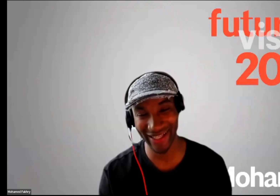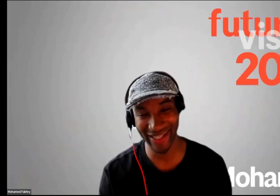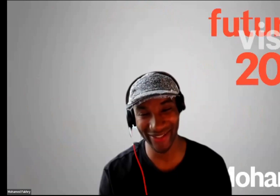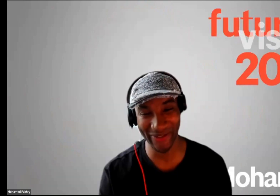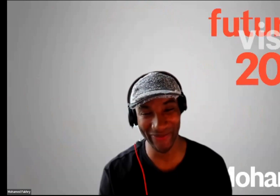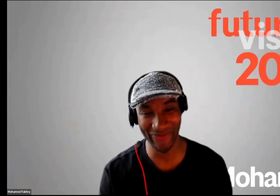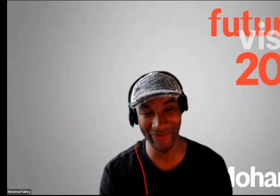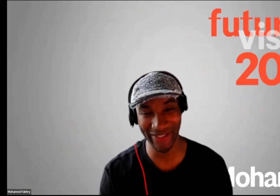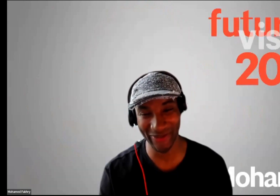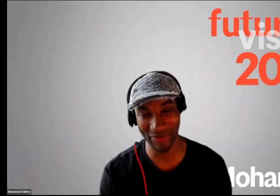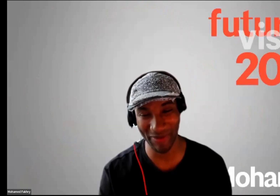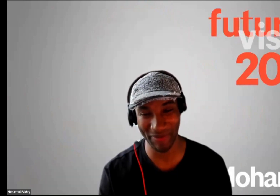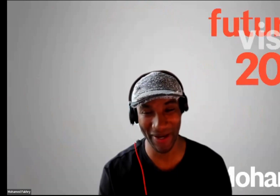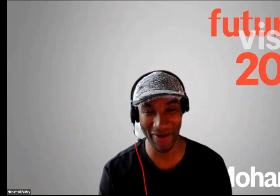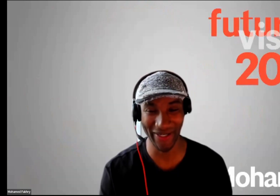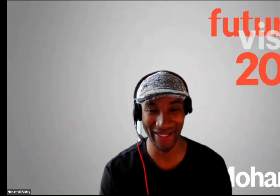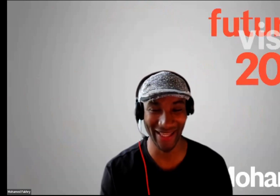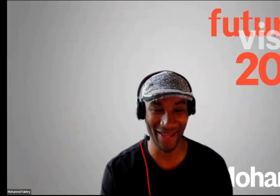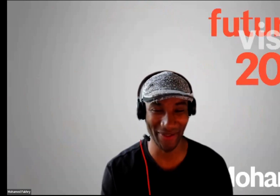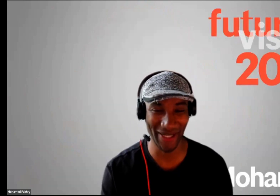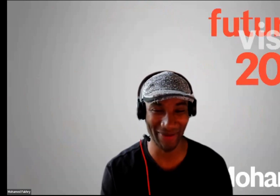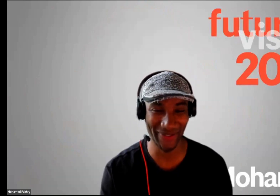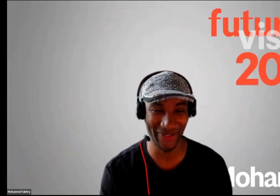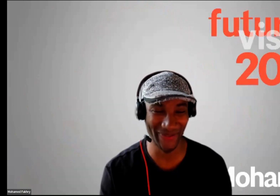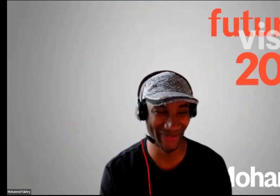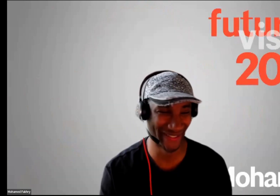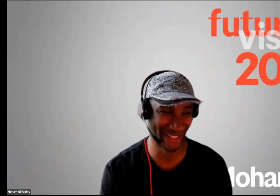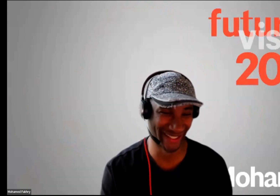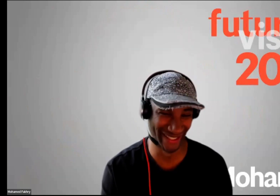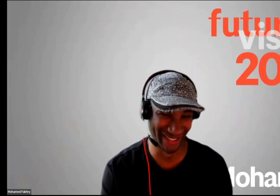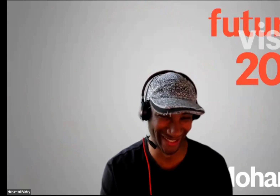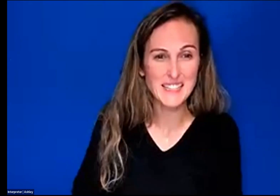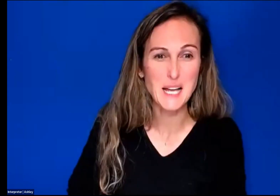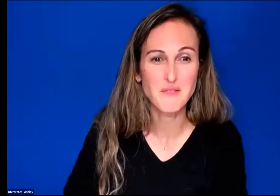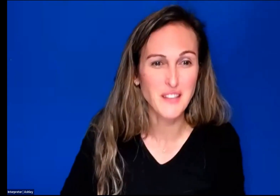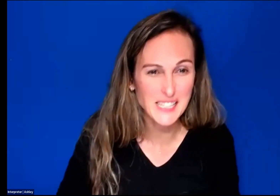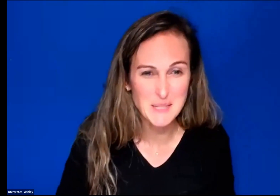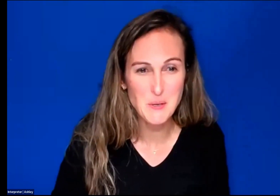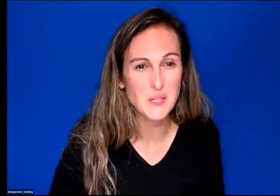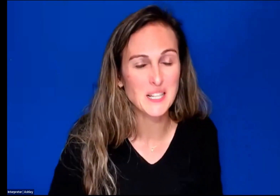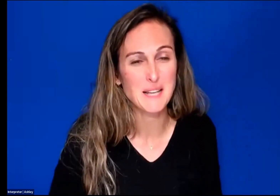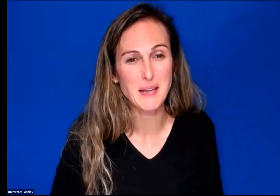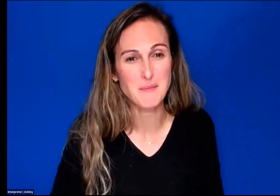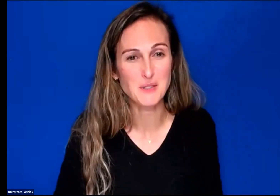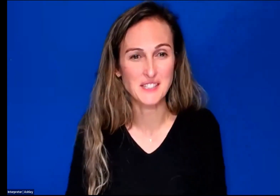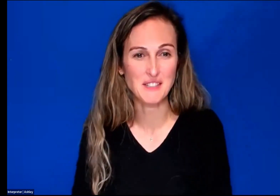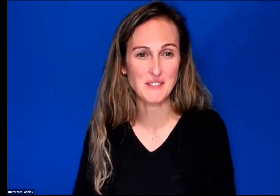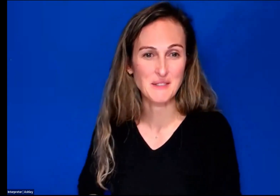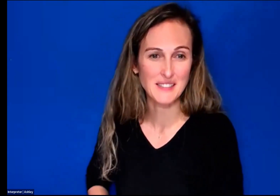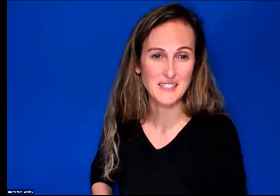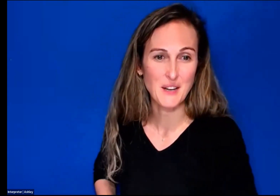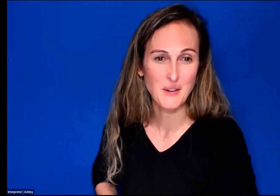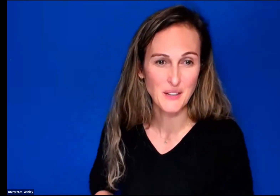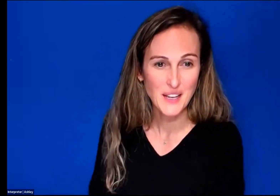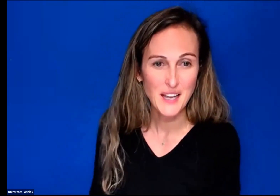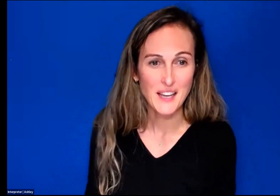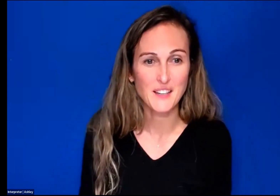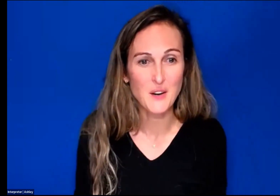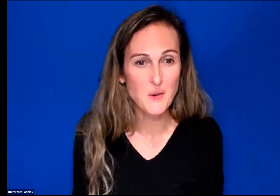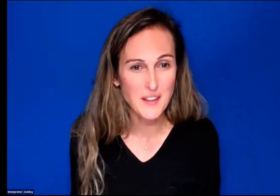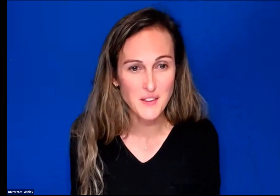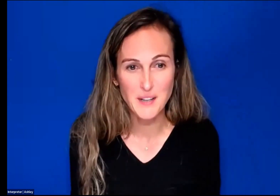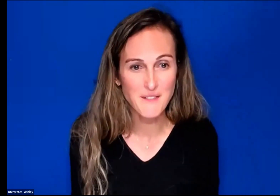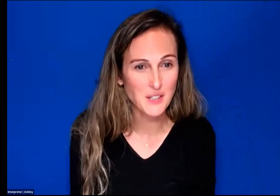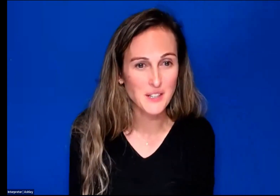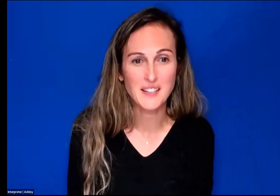Monse, let's have your first superpower, and I'll go after you. Yes, I'm flexible. I'm able to,